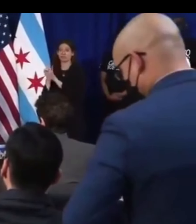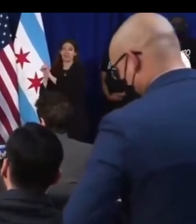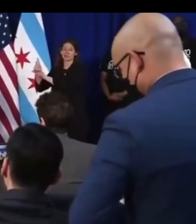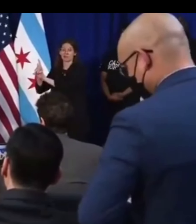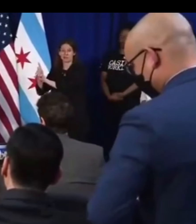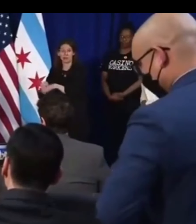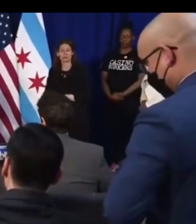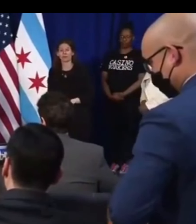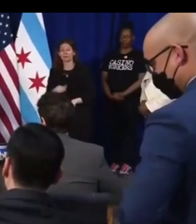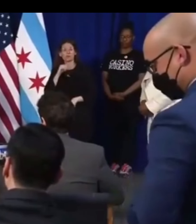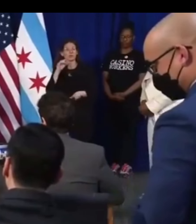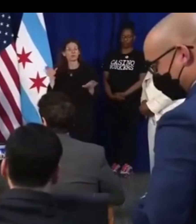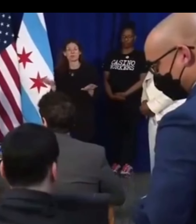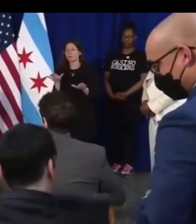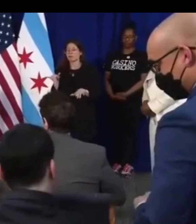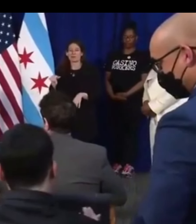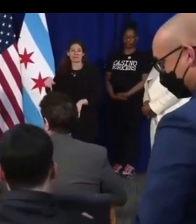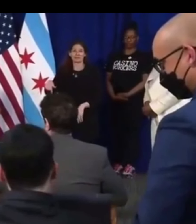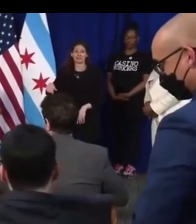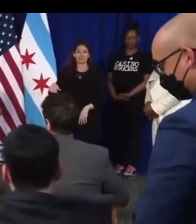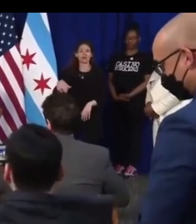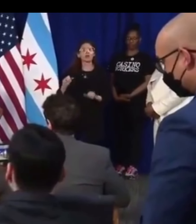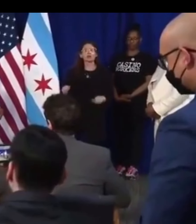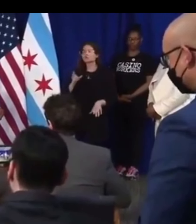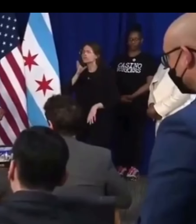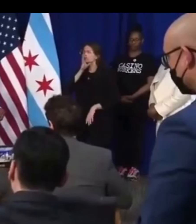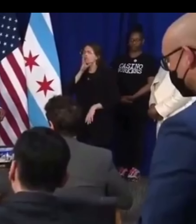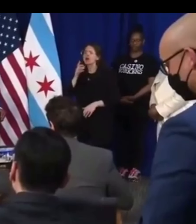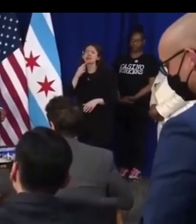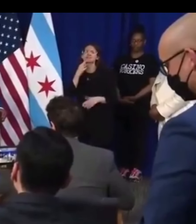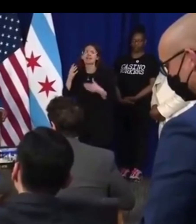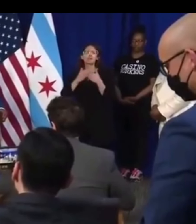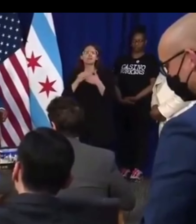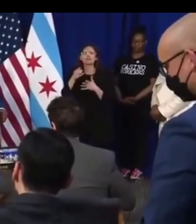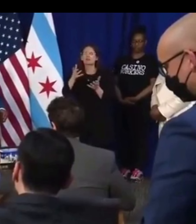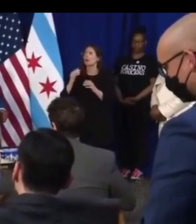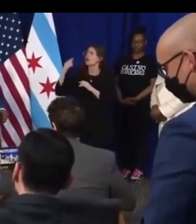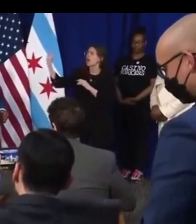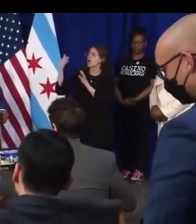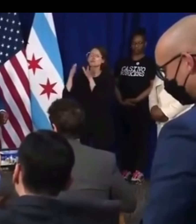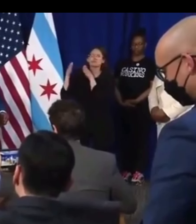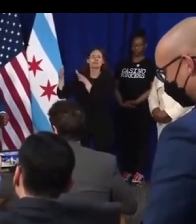out of here. You will not act like this, sir. You can talk and say whatever you want on the